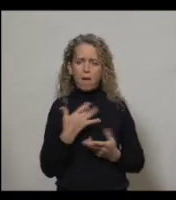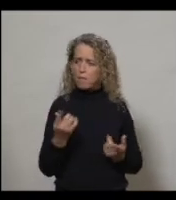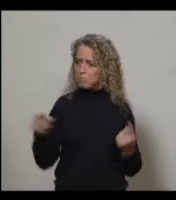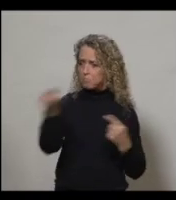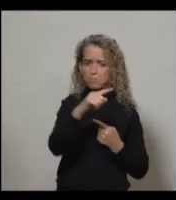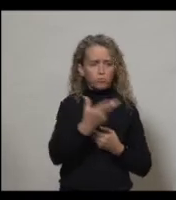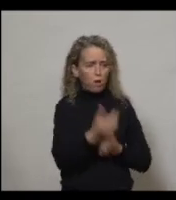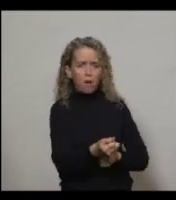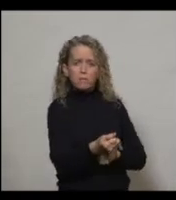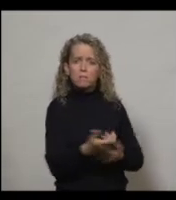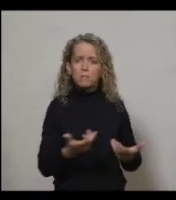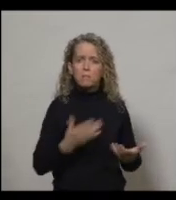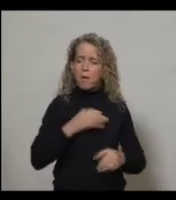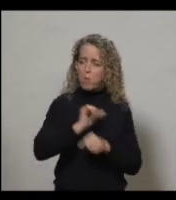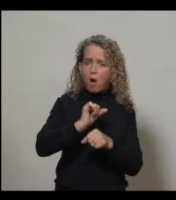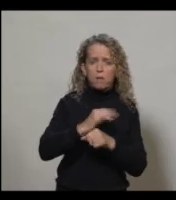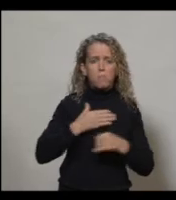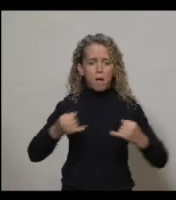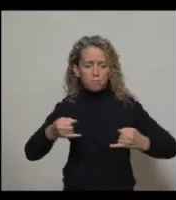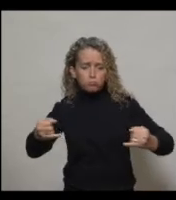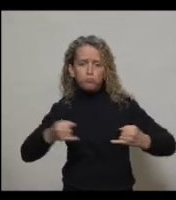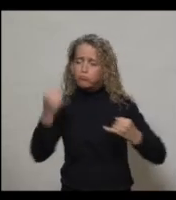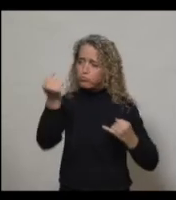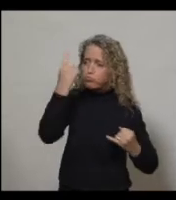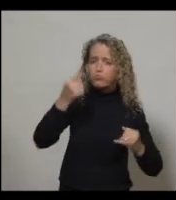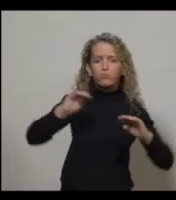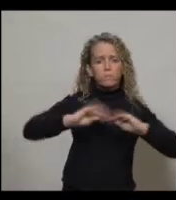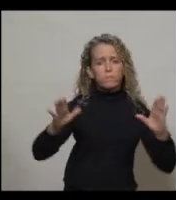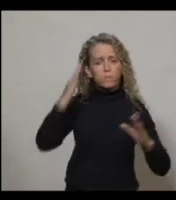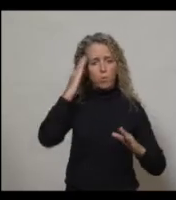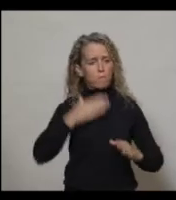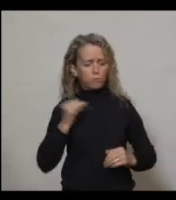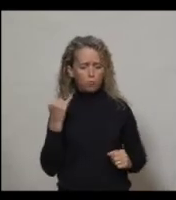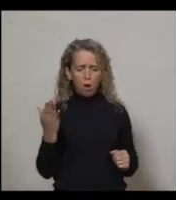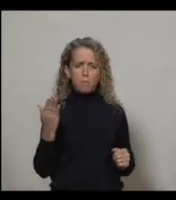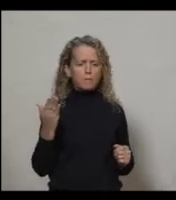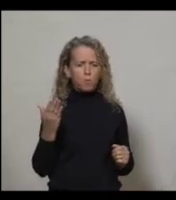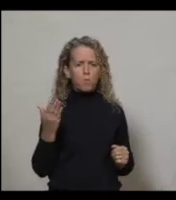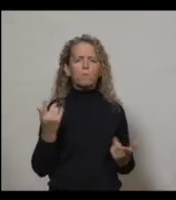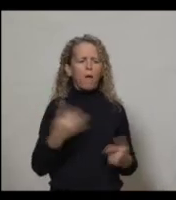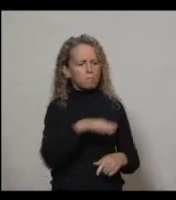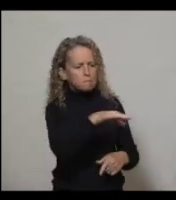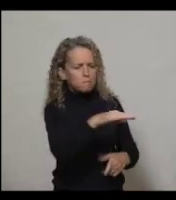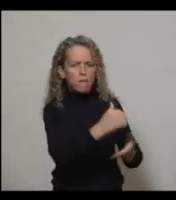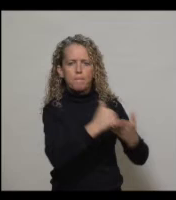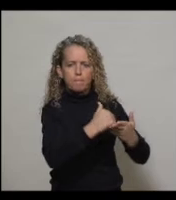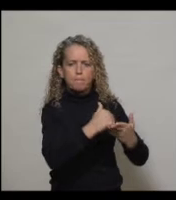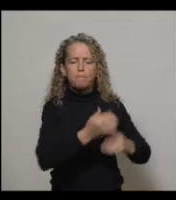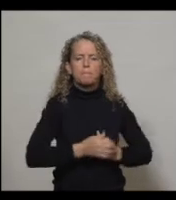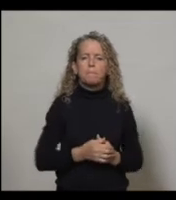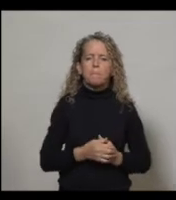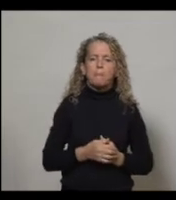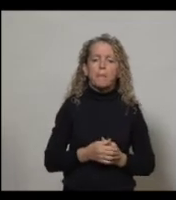work? Are our boundaries clear? Do we know what our jobs are and how to do them? And if we don't, how do we get help? Do we have choice